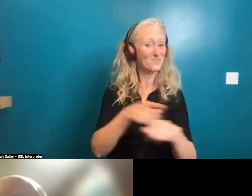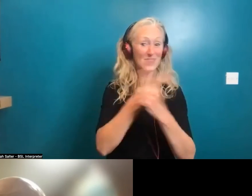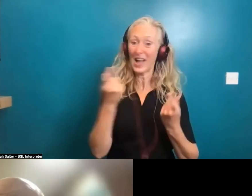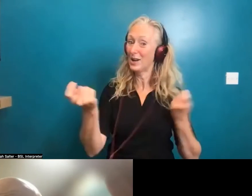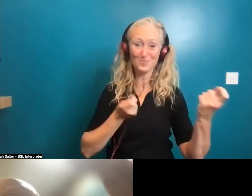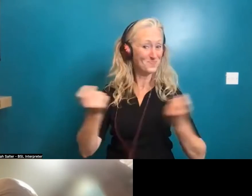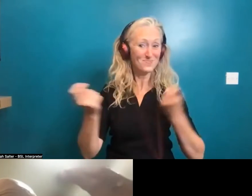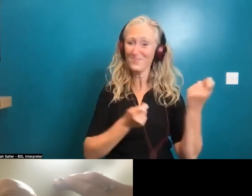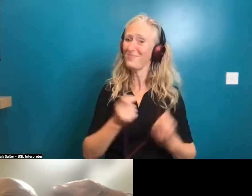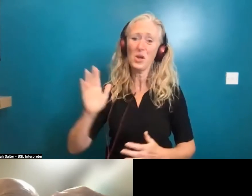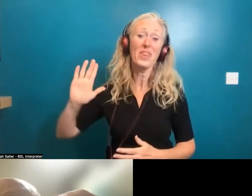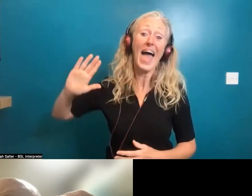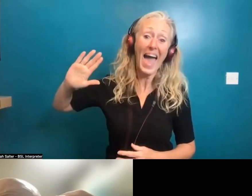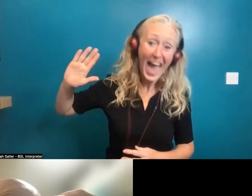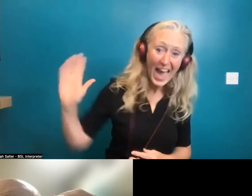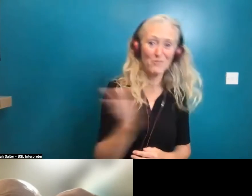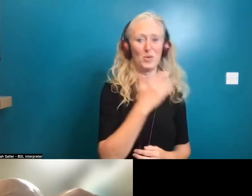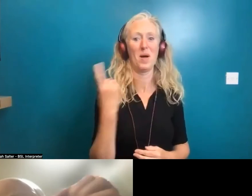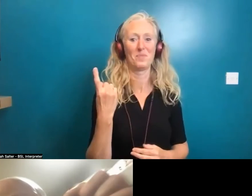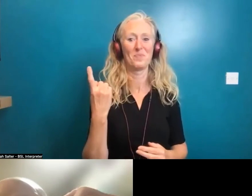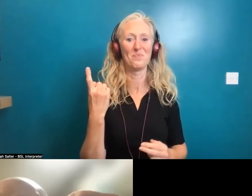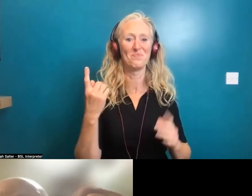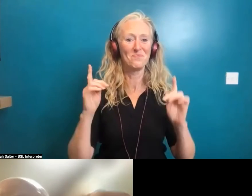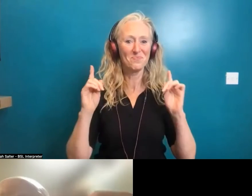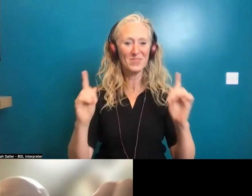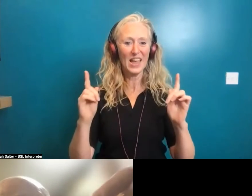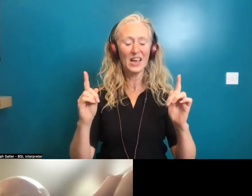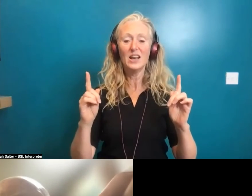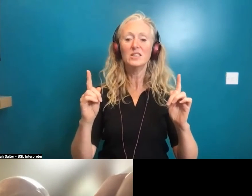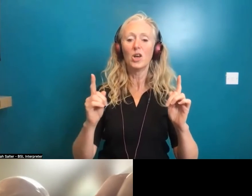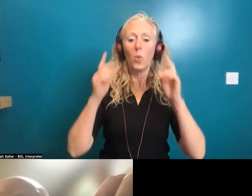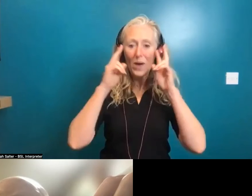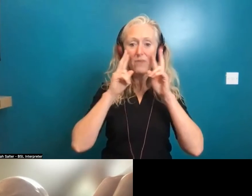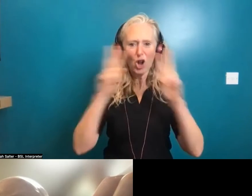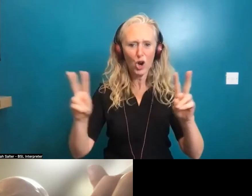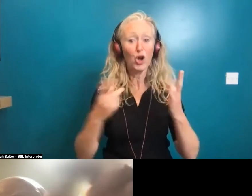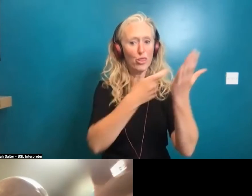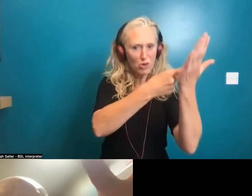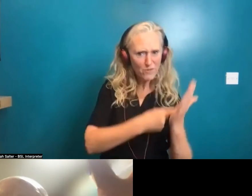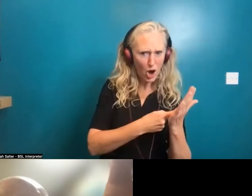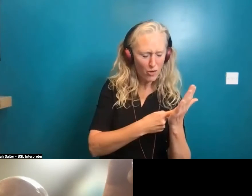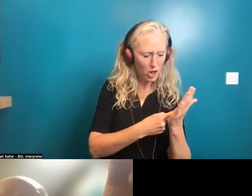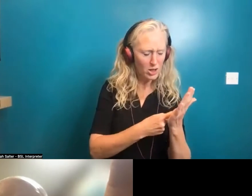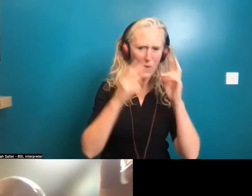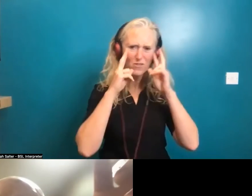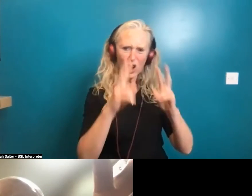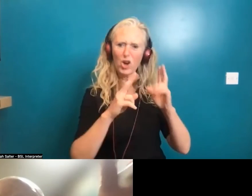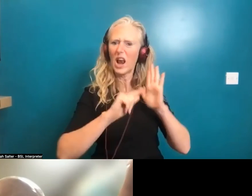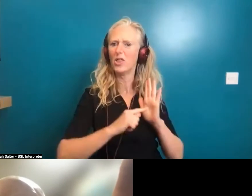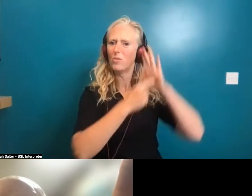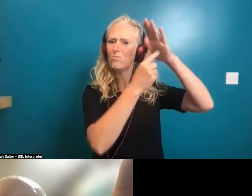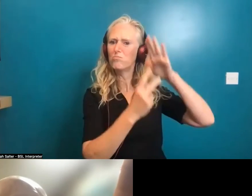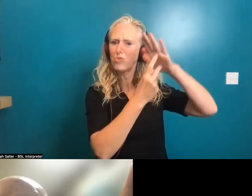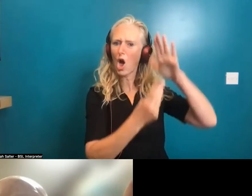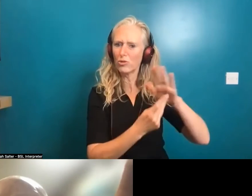to see everyone. And indeed, so what we do is that we triage every referral. We have a little MDT between the